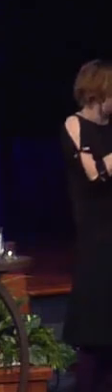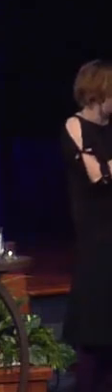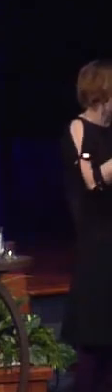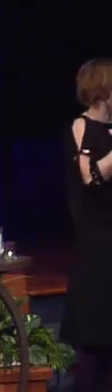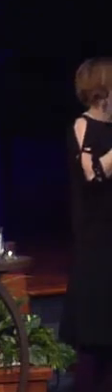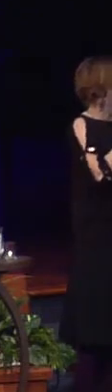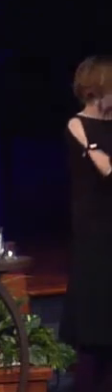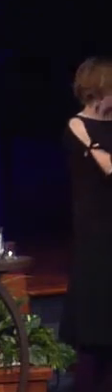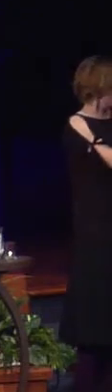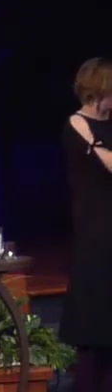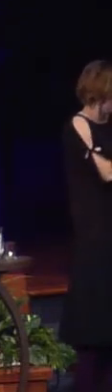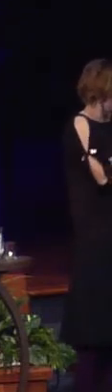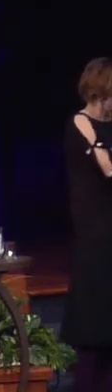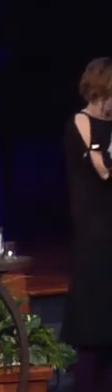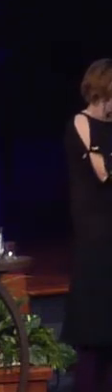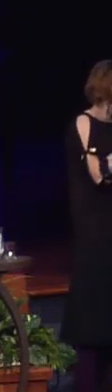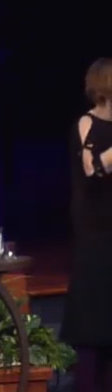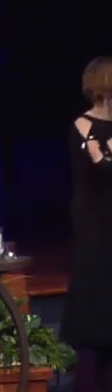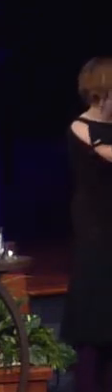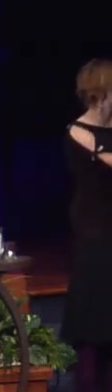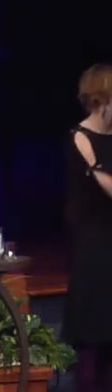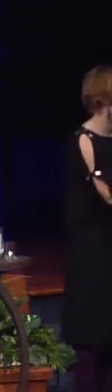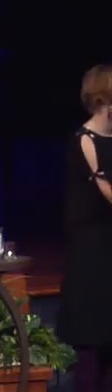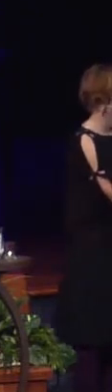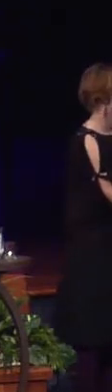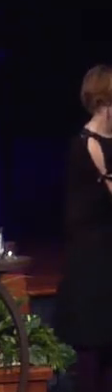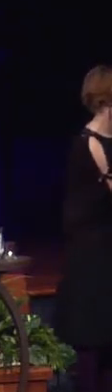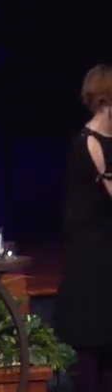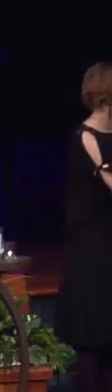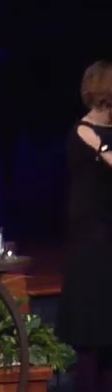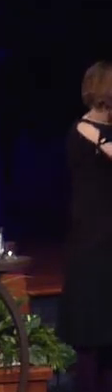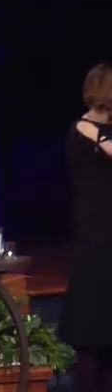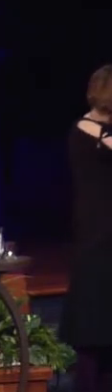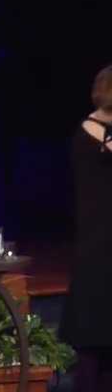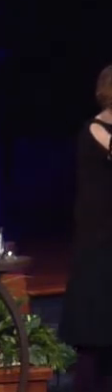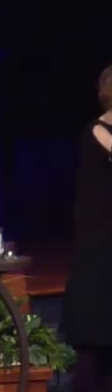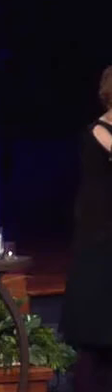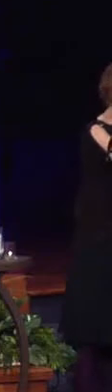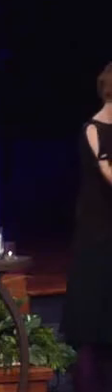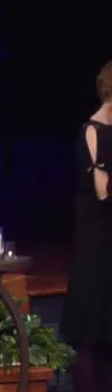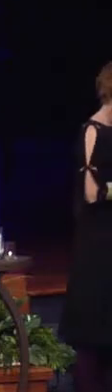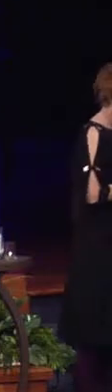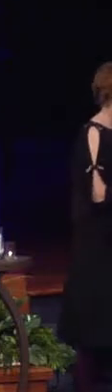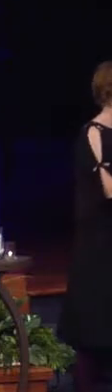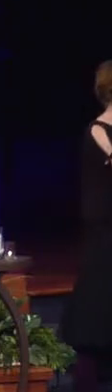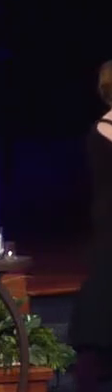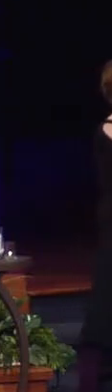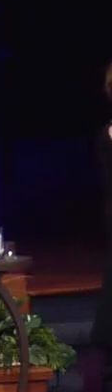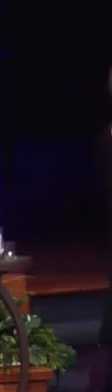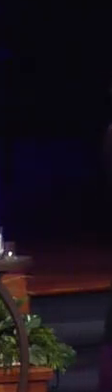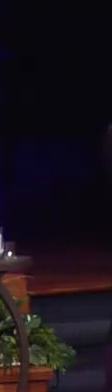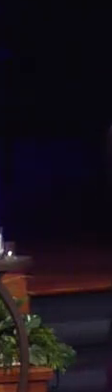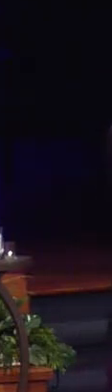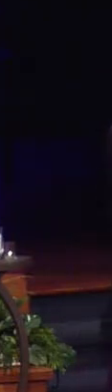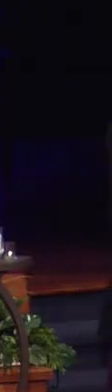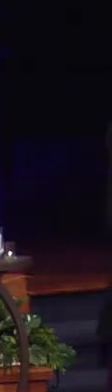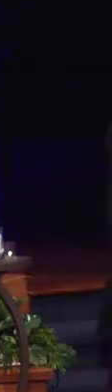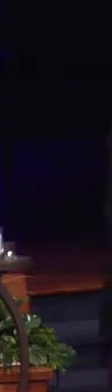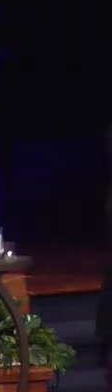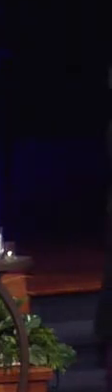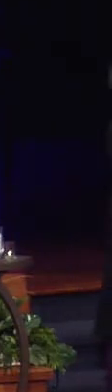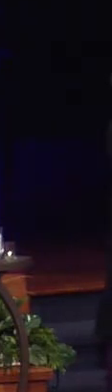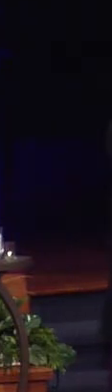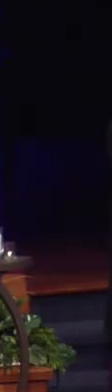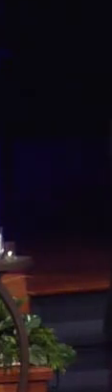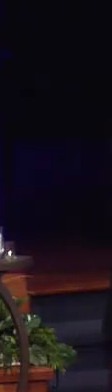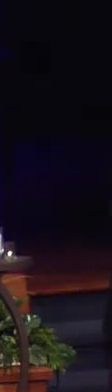together. And we keep an open mind. I love an old joke that illustrates this. There's a white man and a black